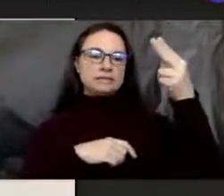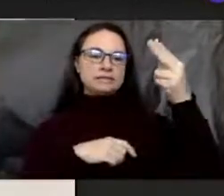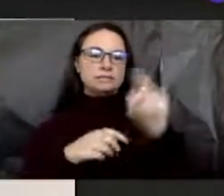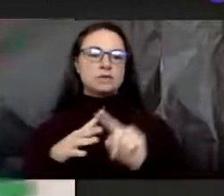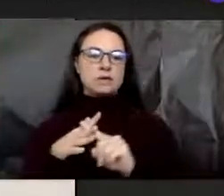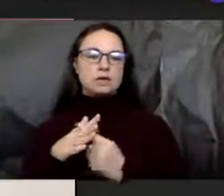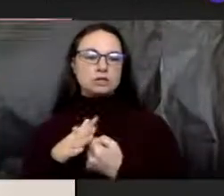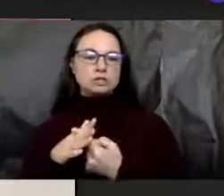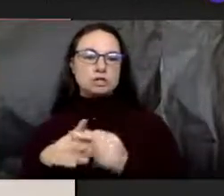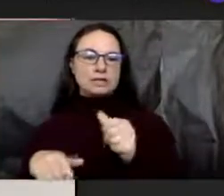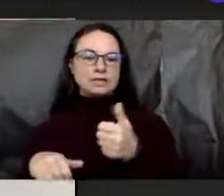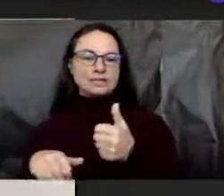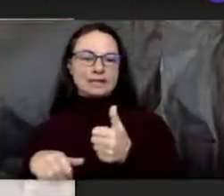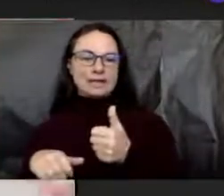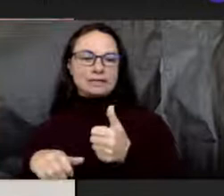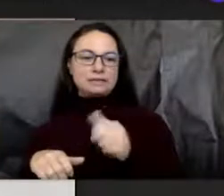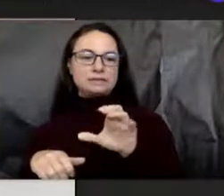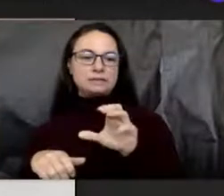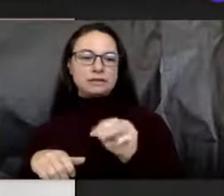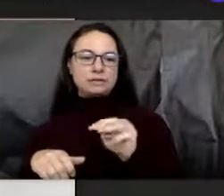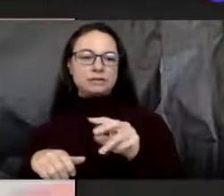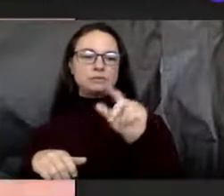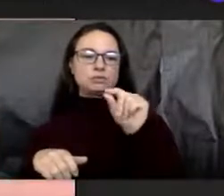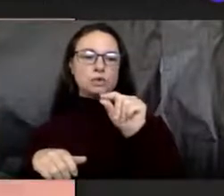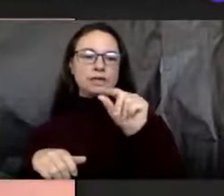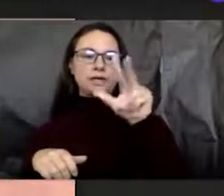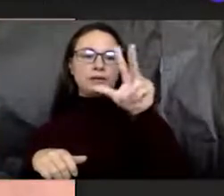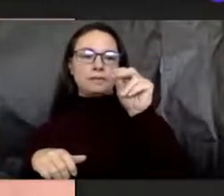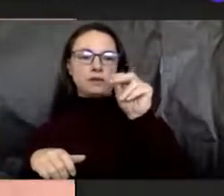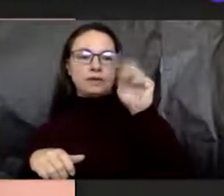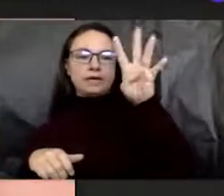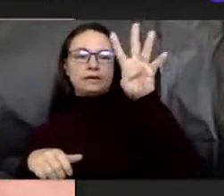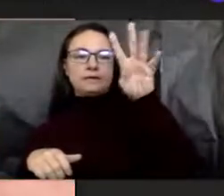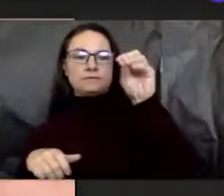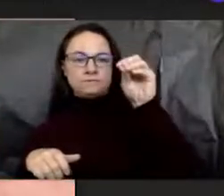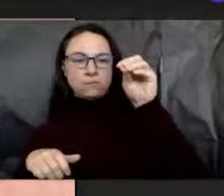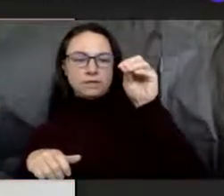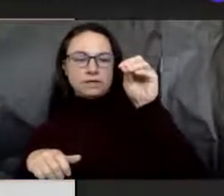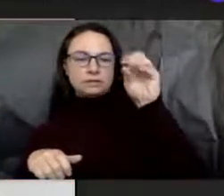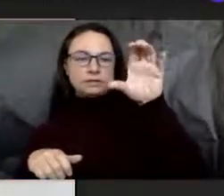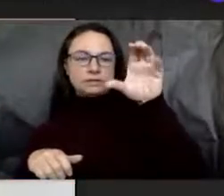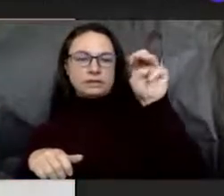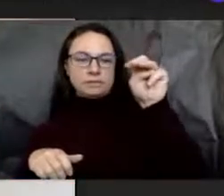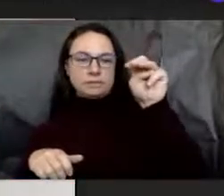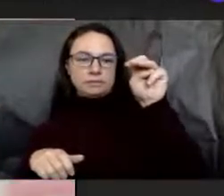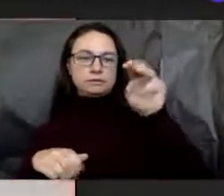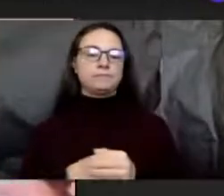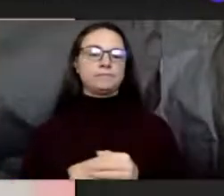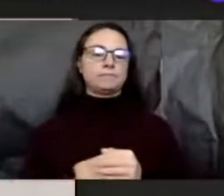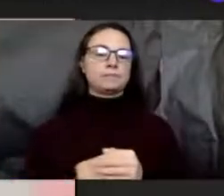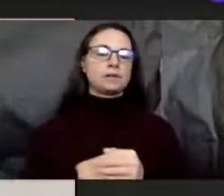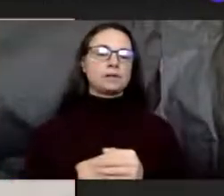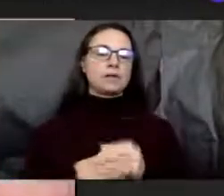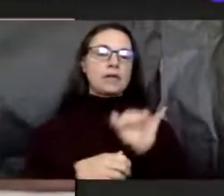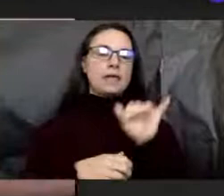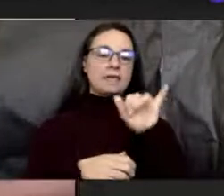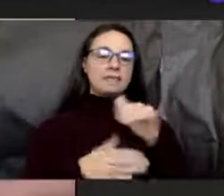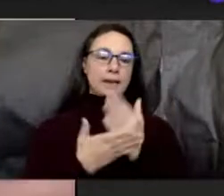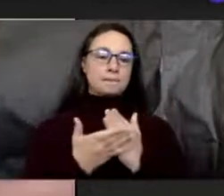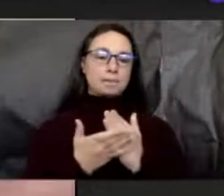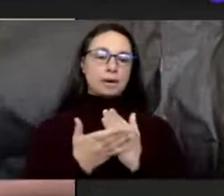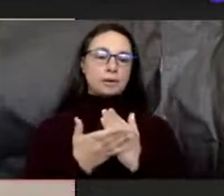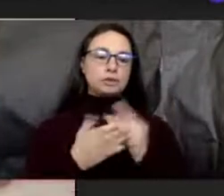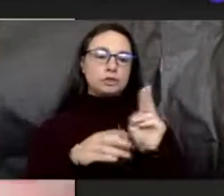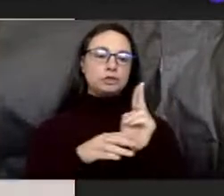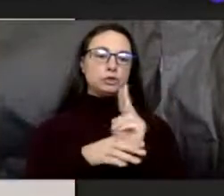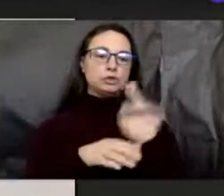by dropping it from 10 centimeters, then 20, then 30, then finally 40 centimeters. And for this part, you'll use